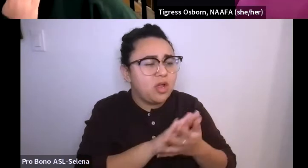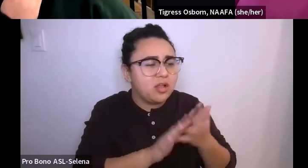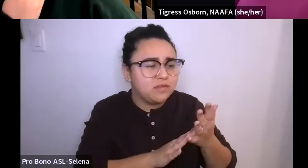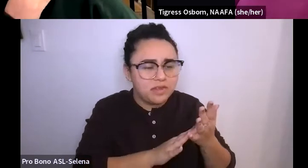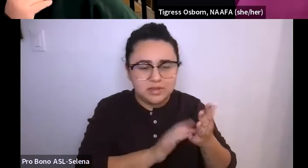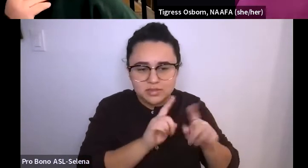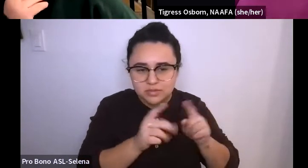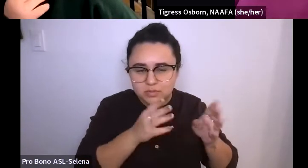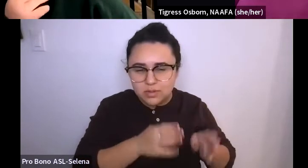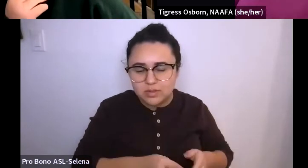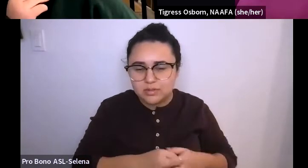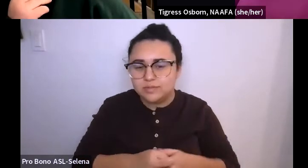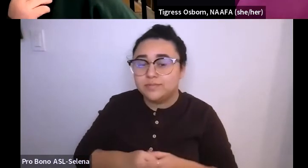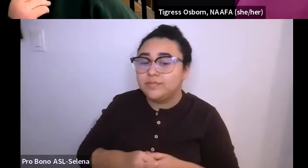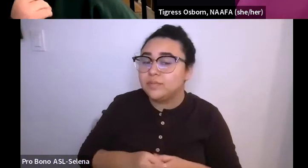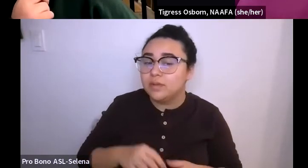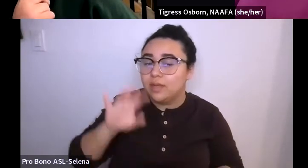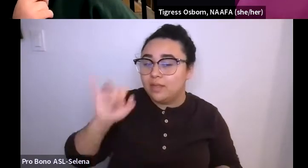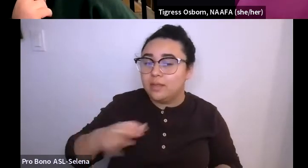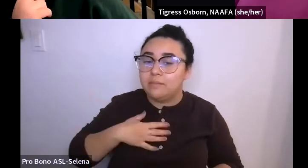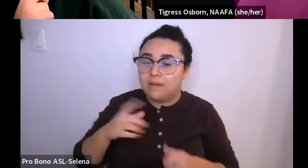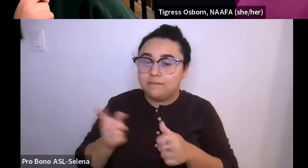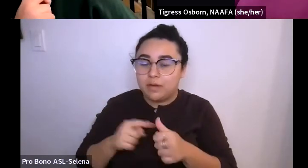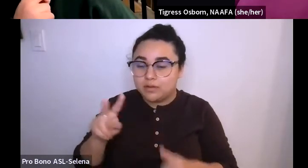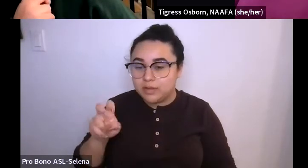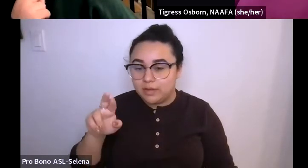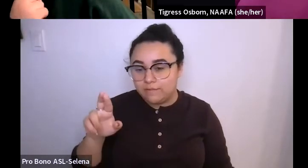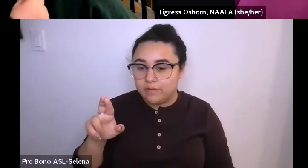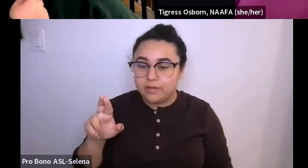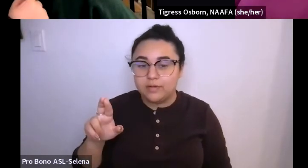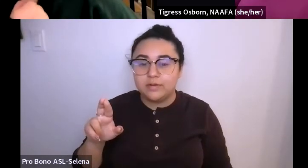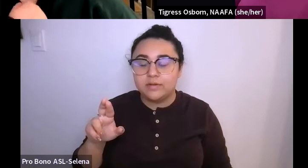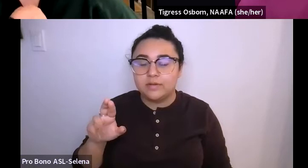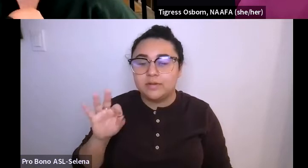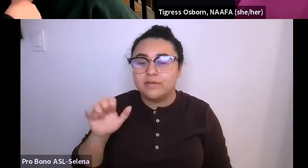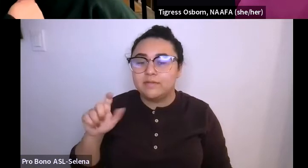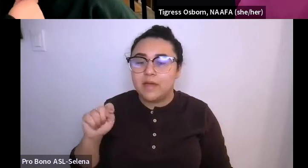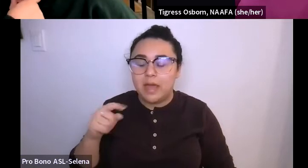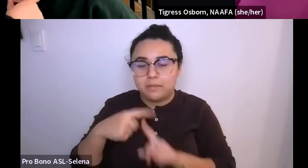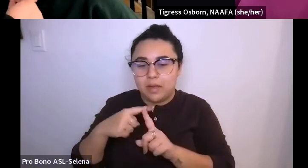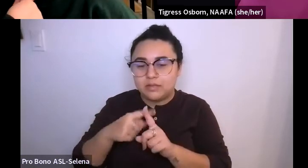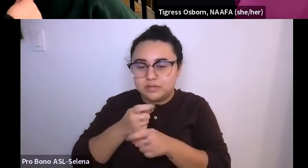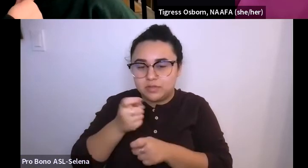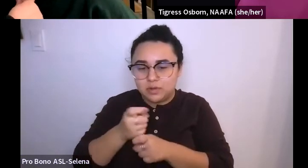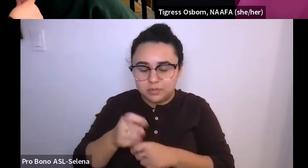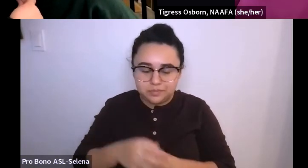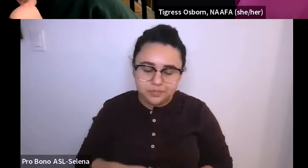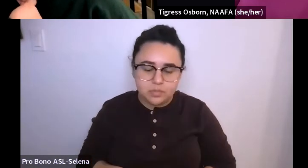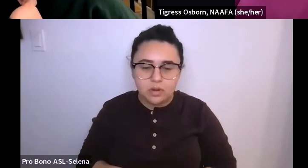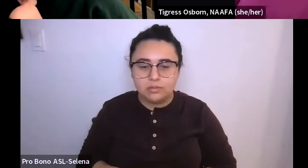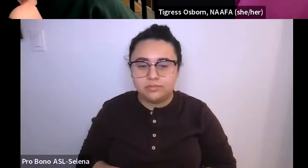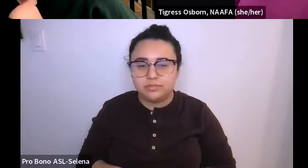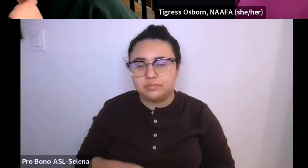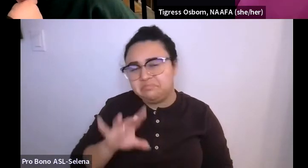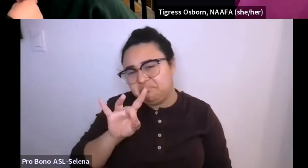of the ways. That was my first ever fat positive joke, was like